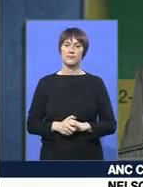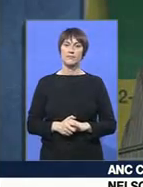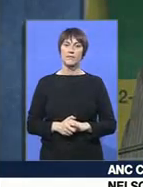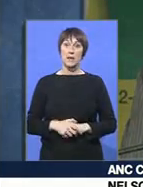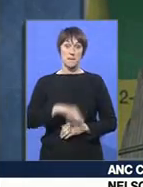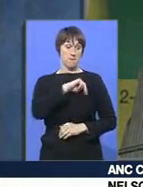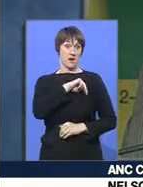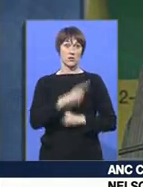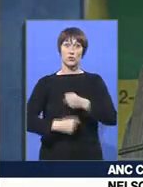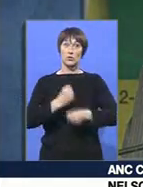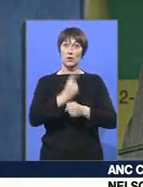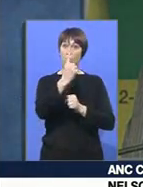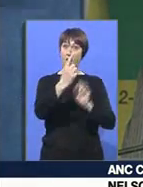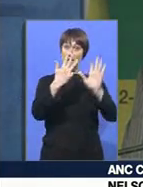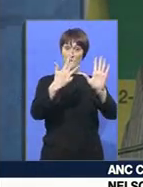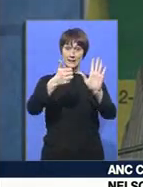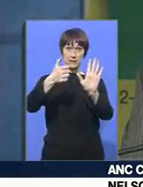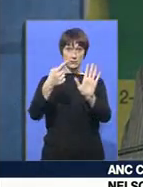In March 1961,